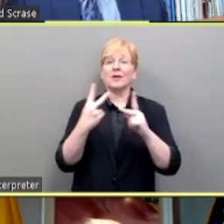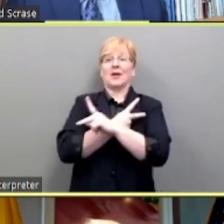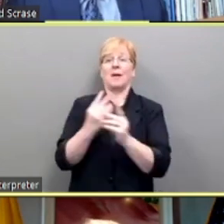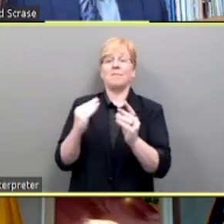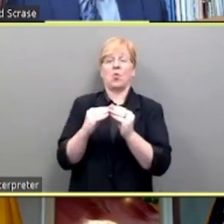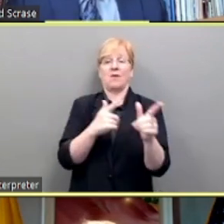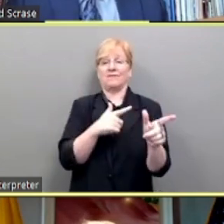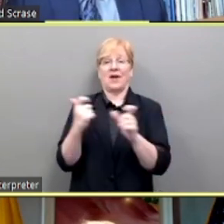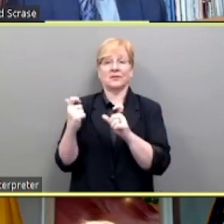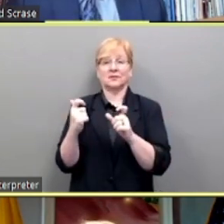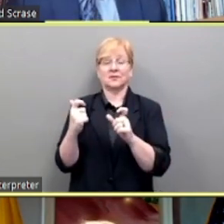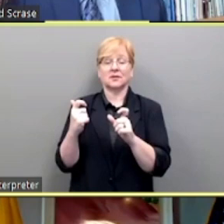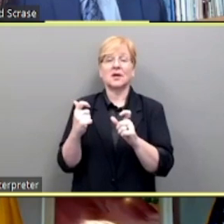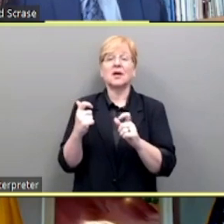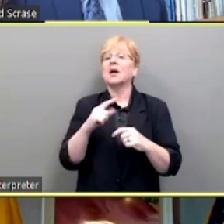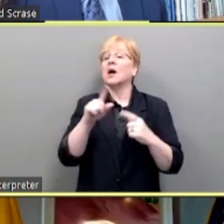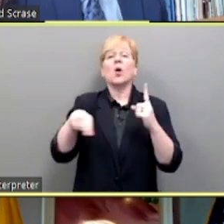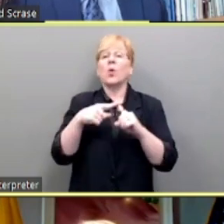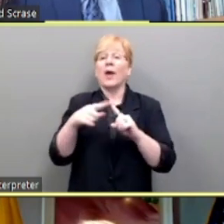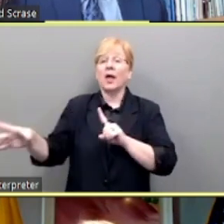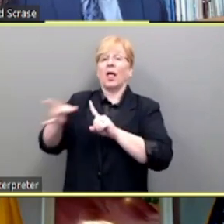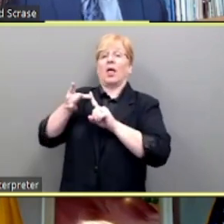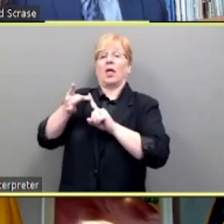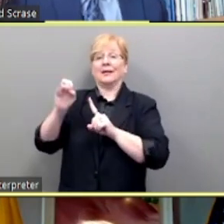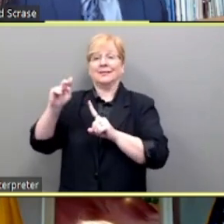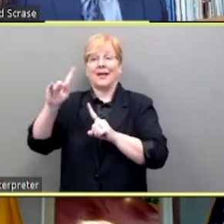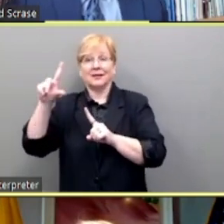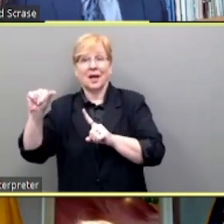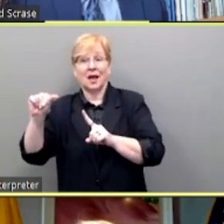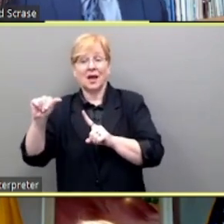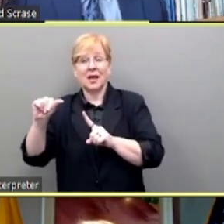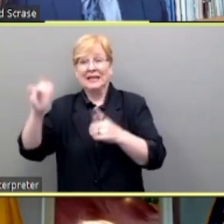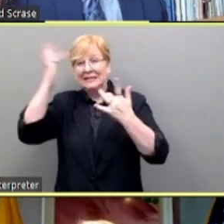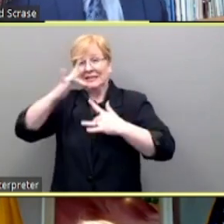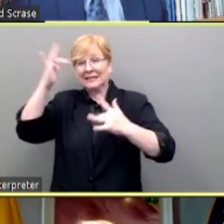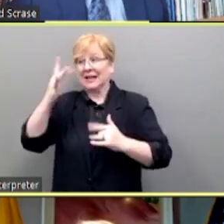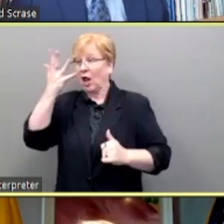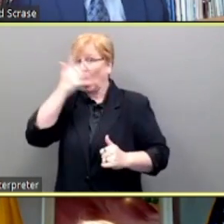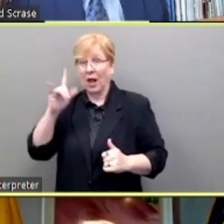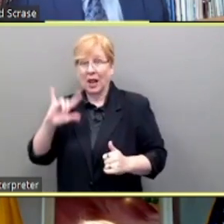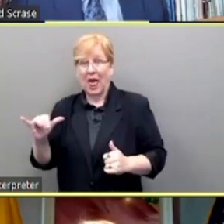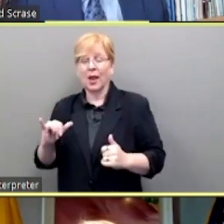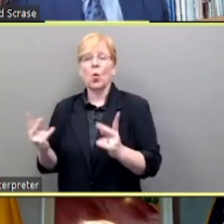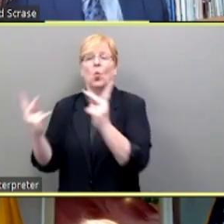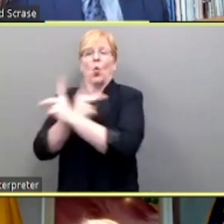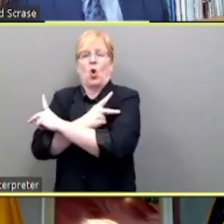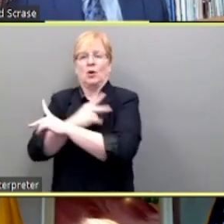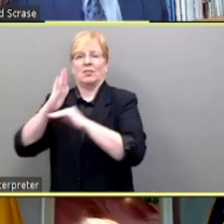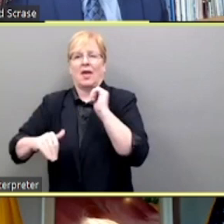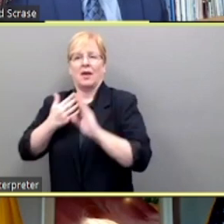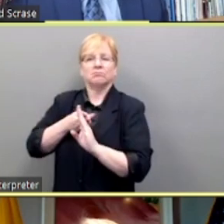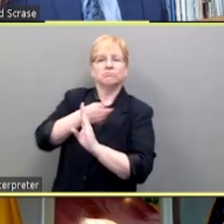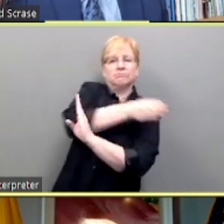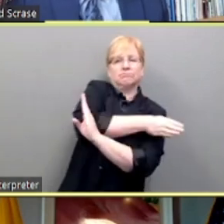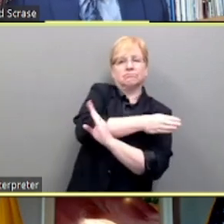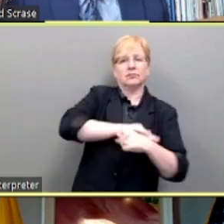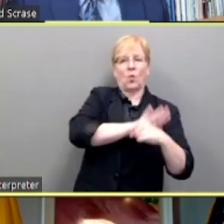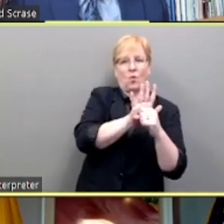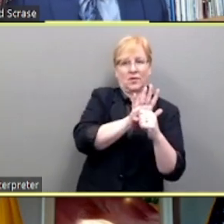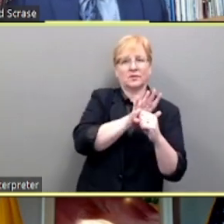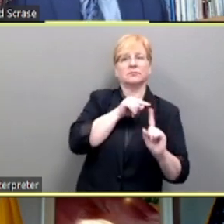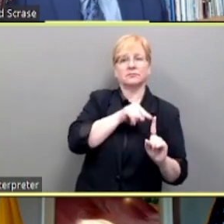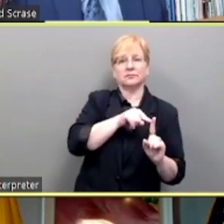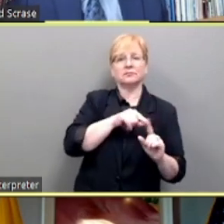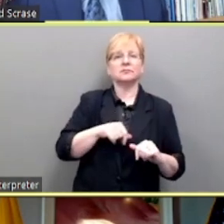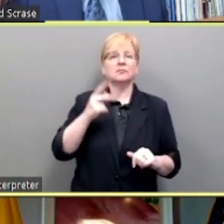cause more severe illness. We've not seen that in the United States yet, but they've seen it in Ontario,